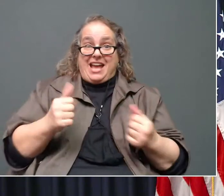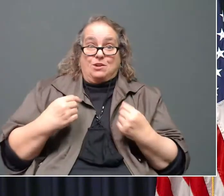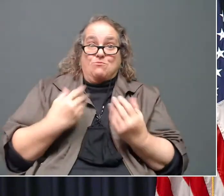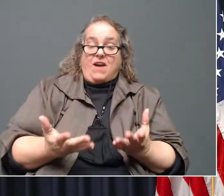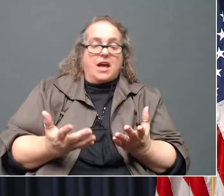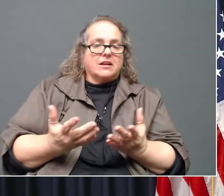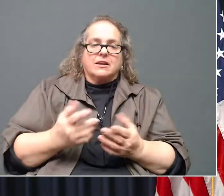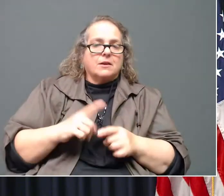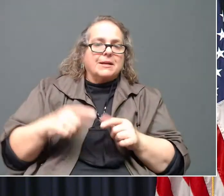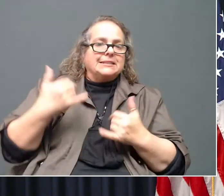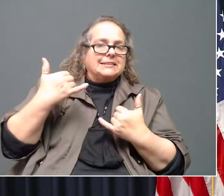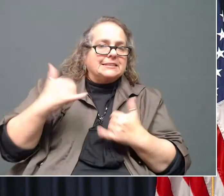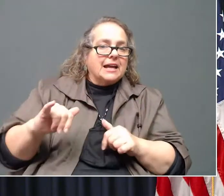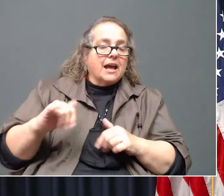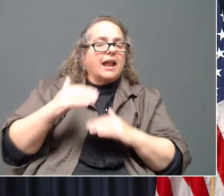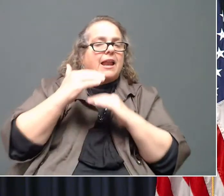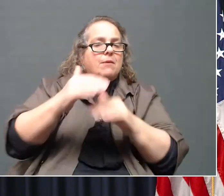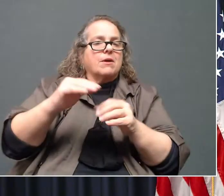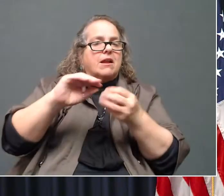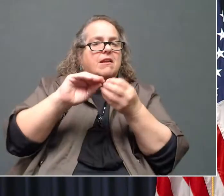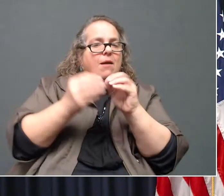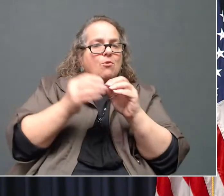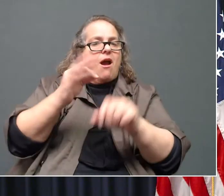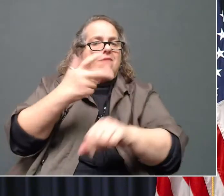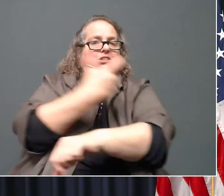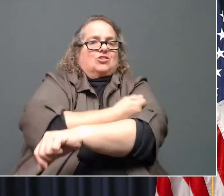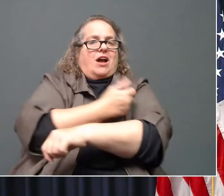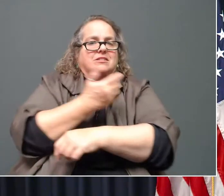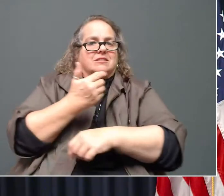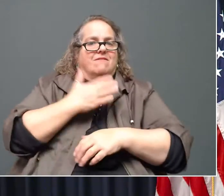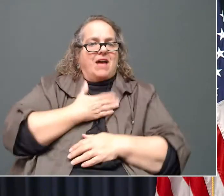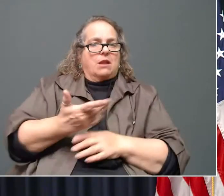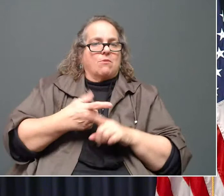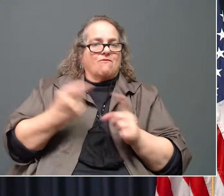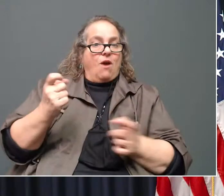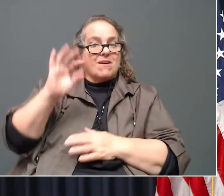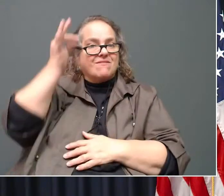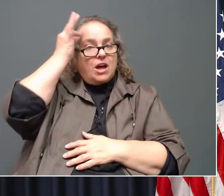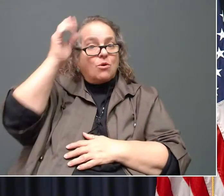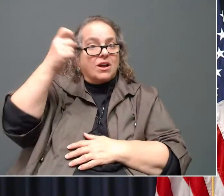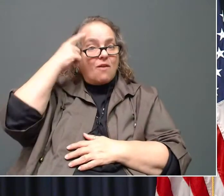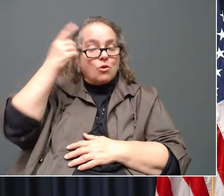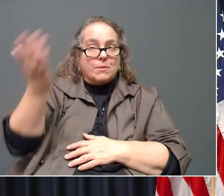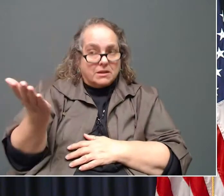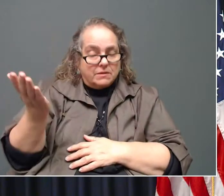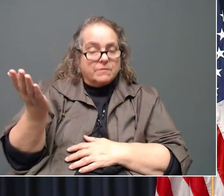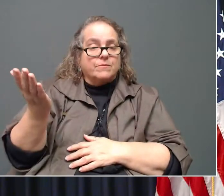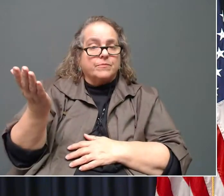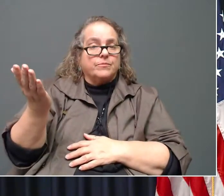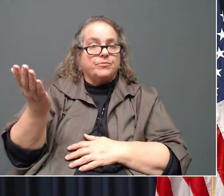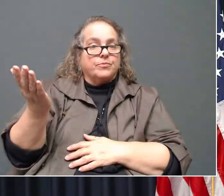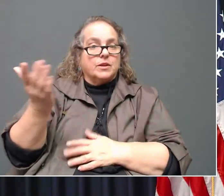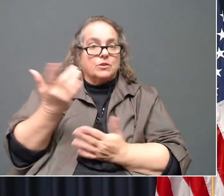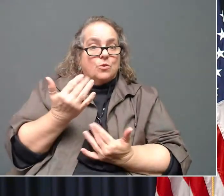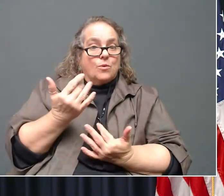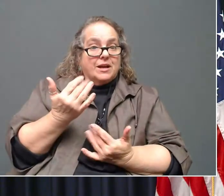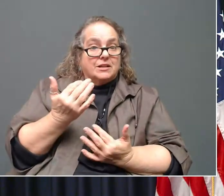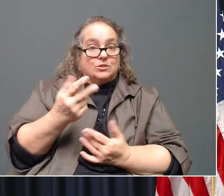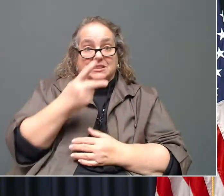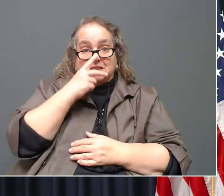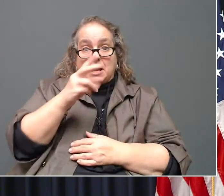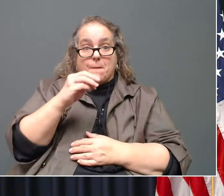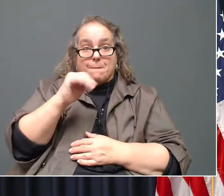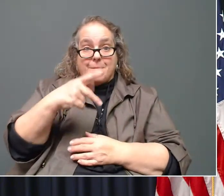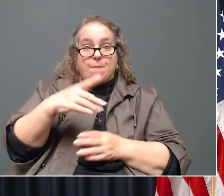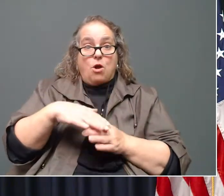still be a challenge based on how many people want the vaccine to get an appointment right away. But wait until you see the map on Thursday. I think